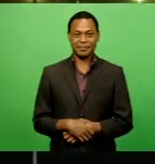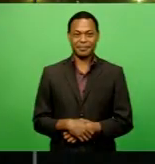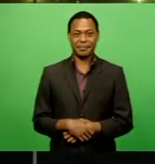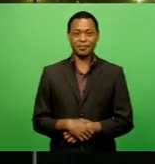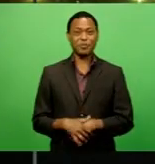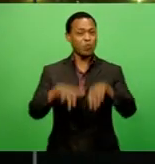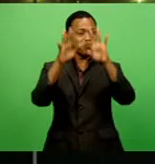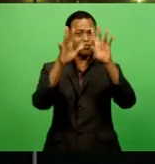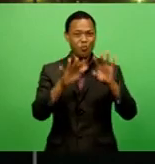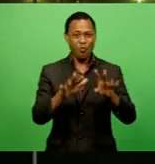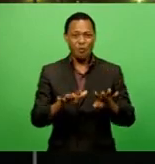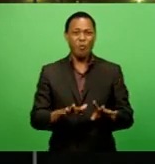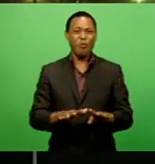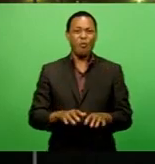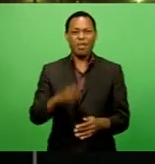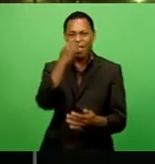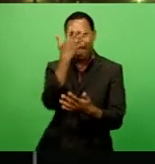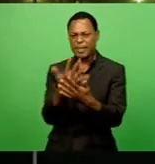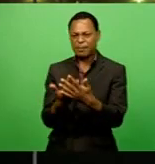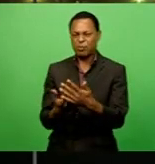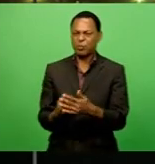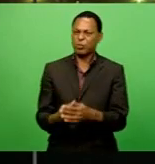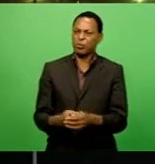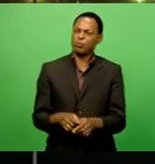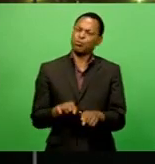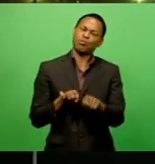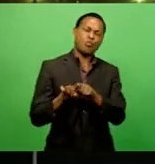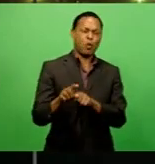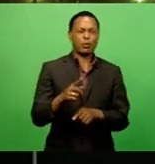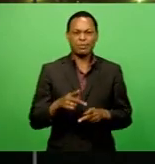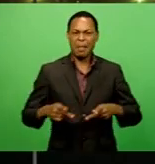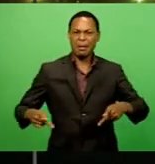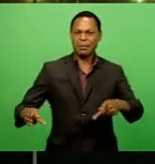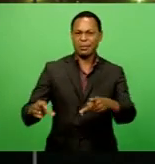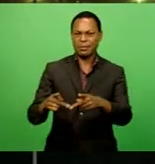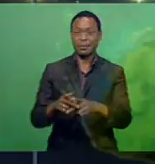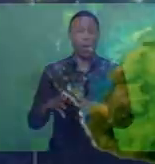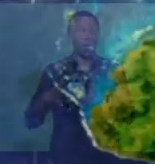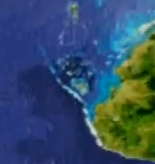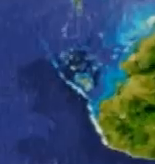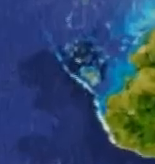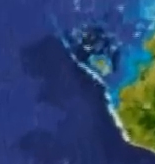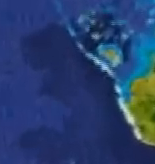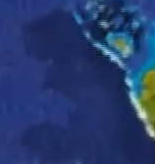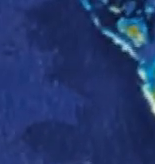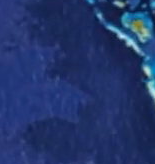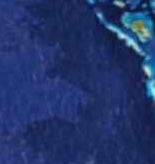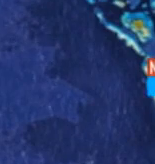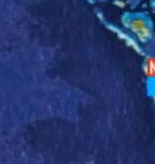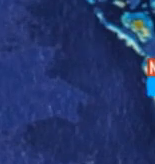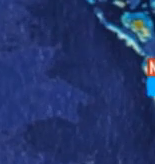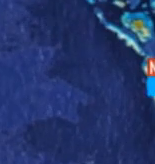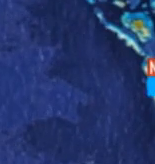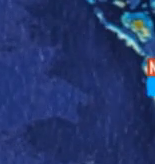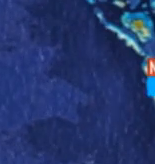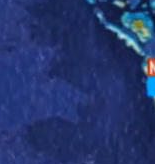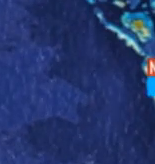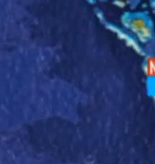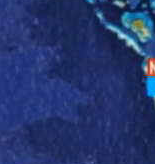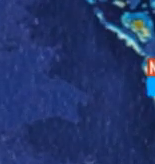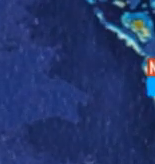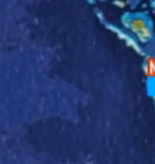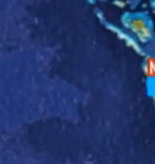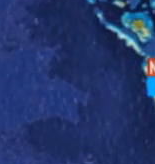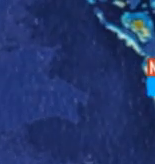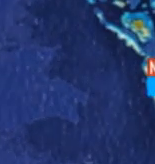Rain and showers were experienced over most places. In the west, cloudy with occasional rain and